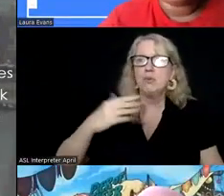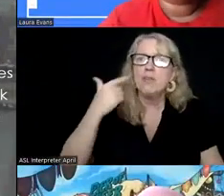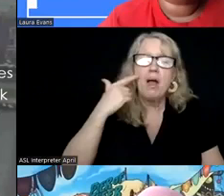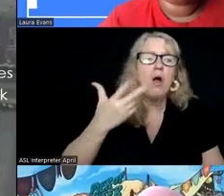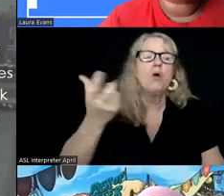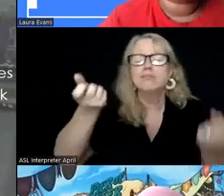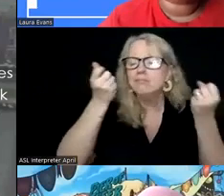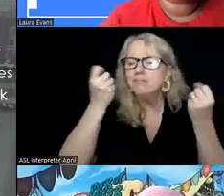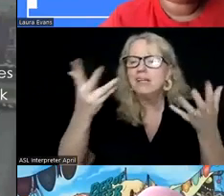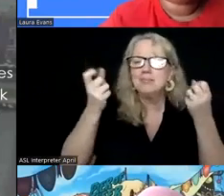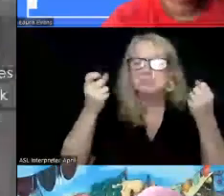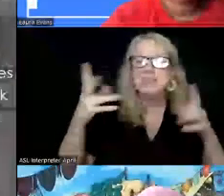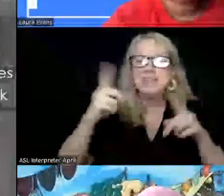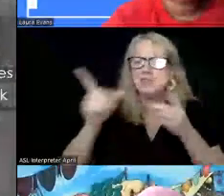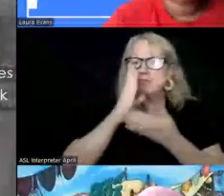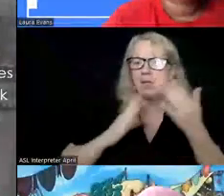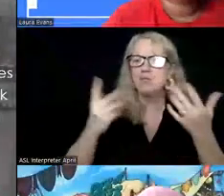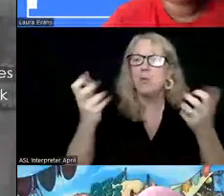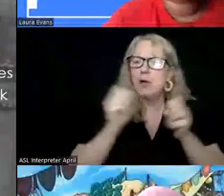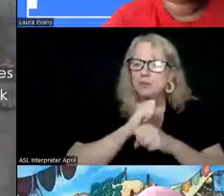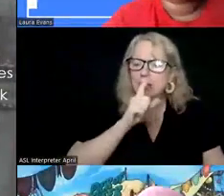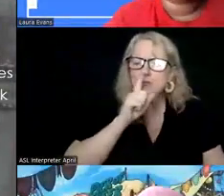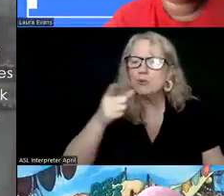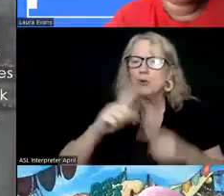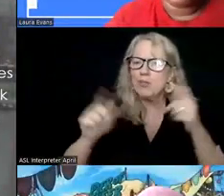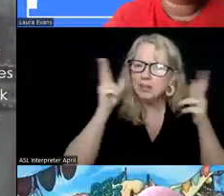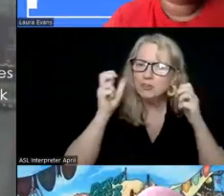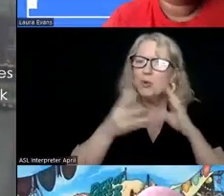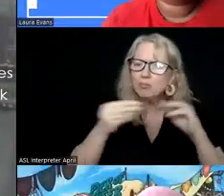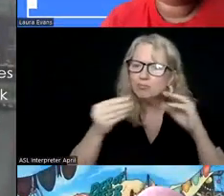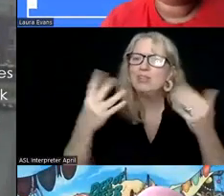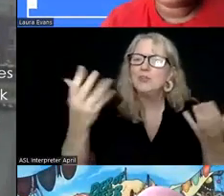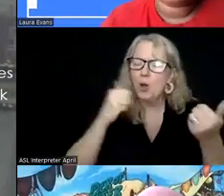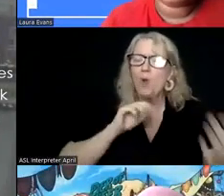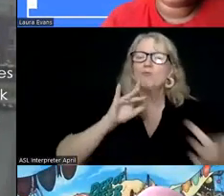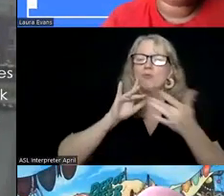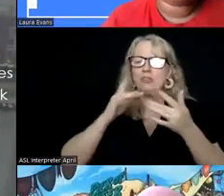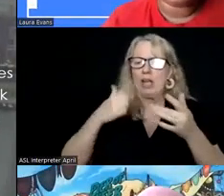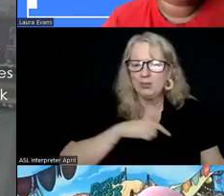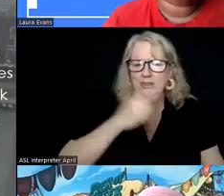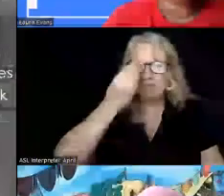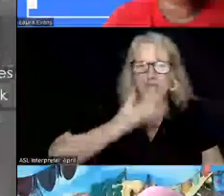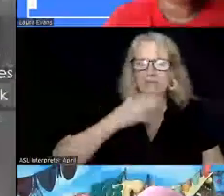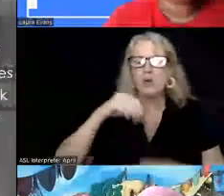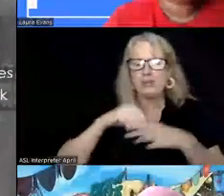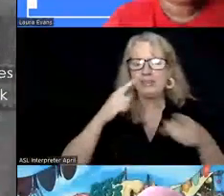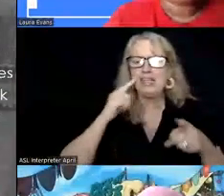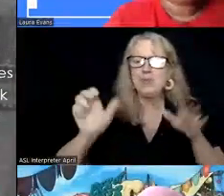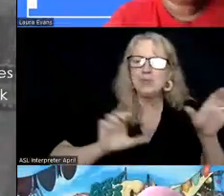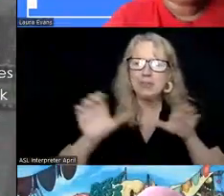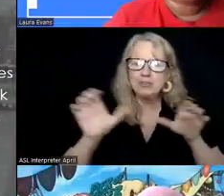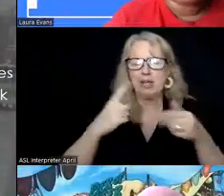so many facets of this. We want to make sure that we're hearing from you. So make sure that you reach out. The information is in the chat if you want